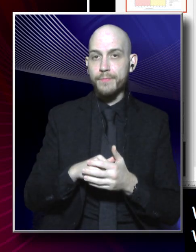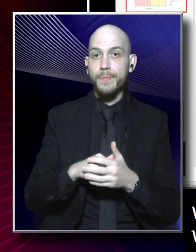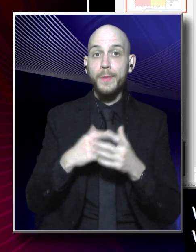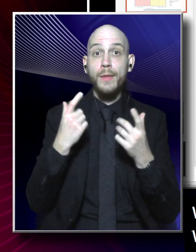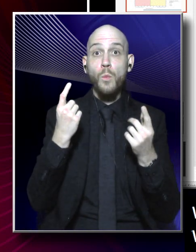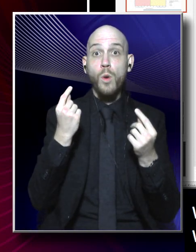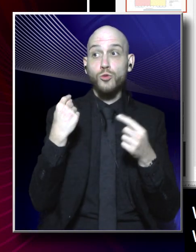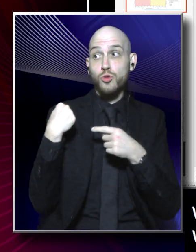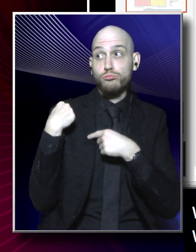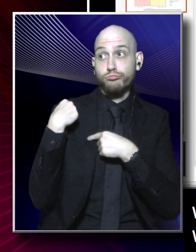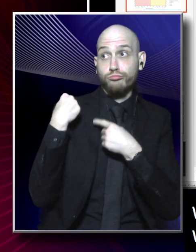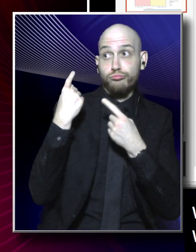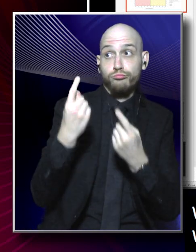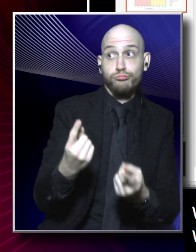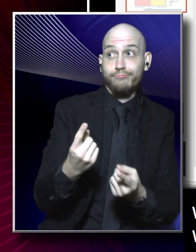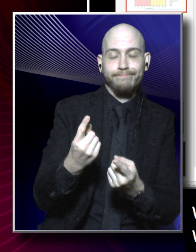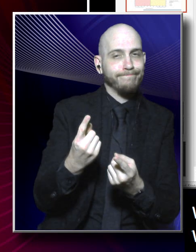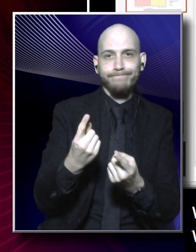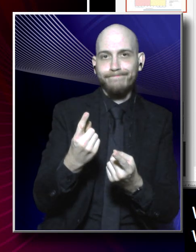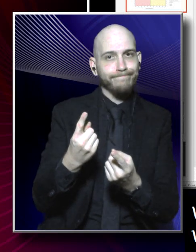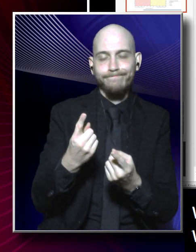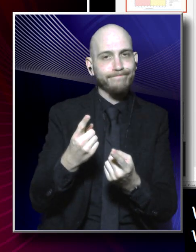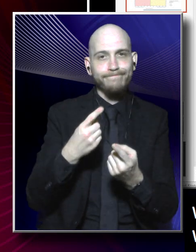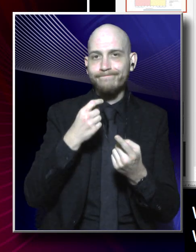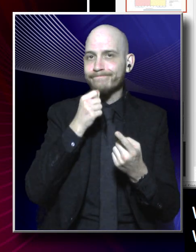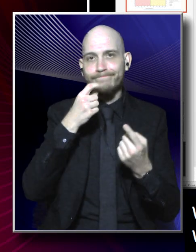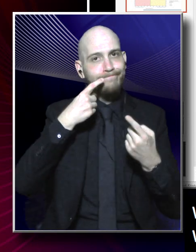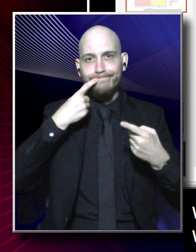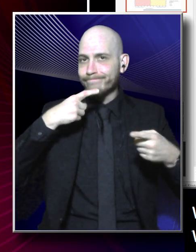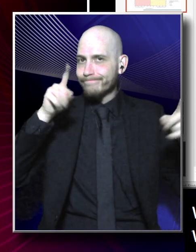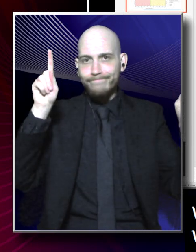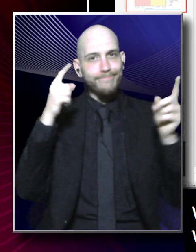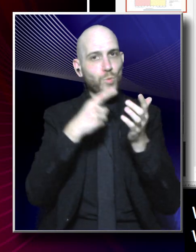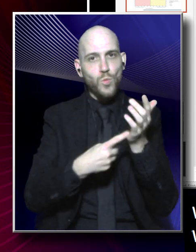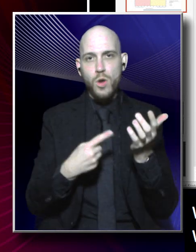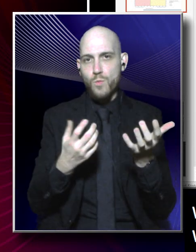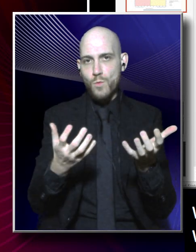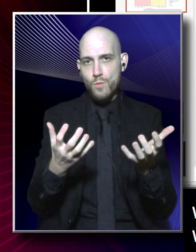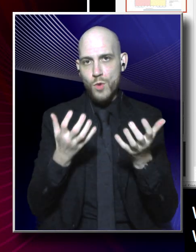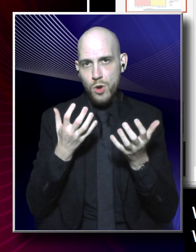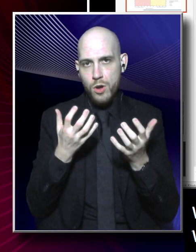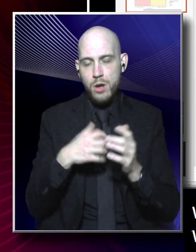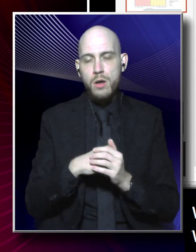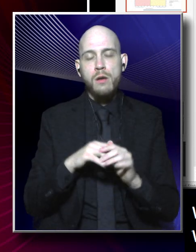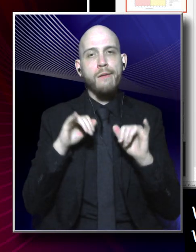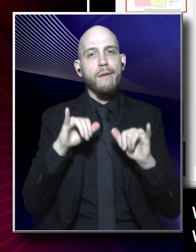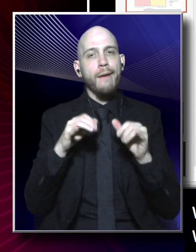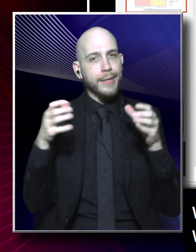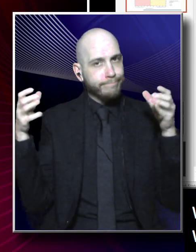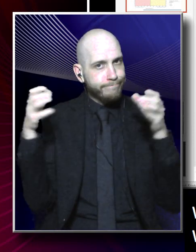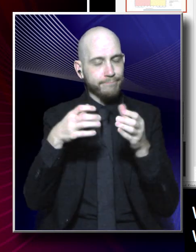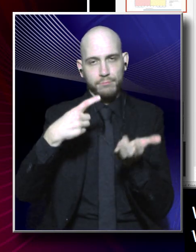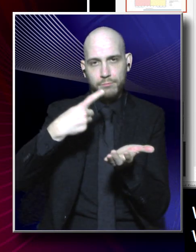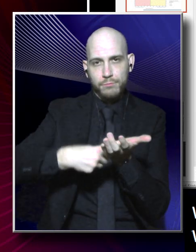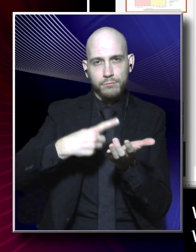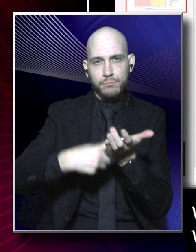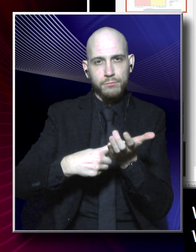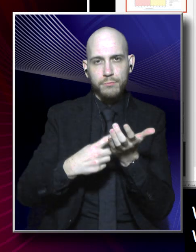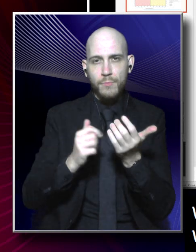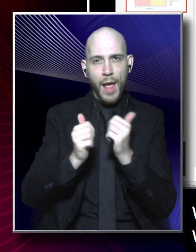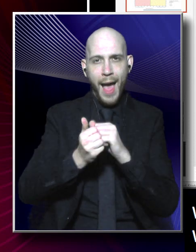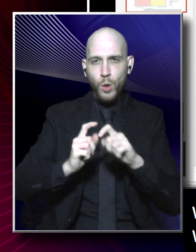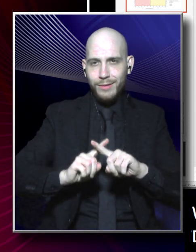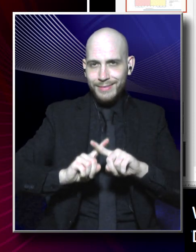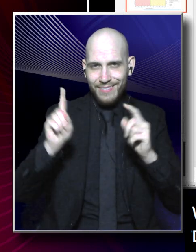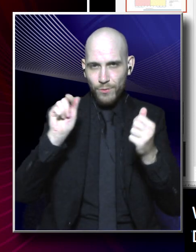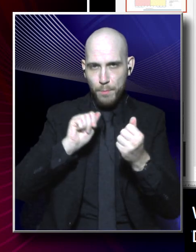based on this data point, what we're doing might not have had the effect that we wanted, so we need to discuss what can we do differently, how can we change our instruction,